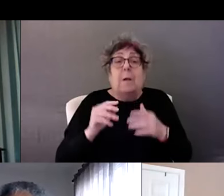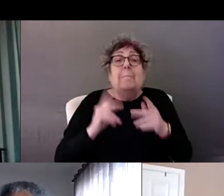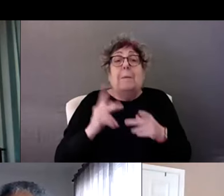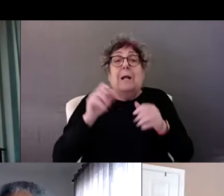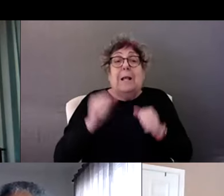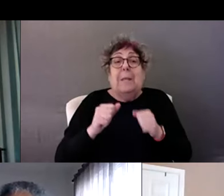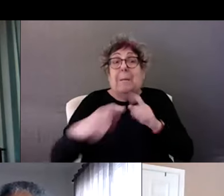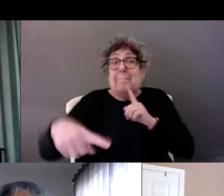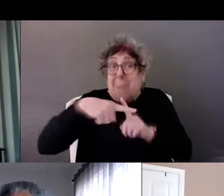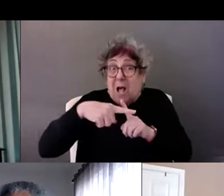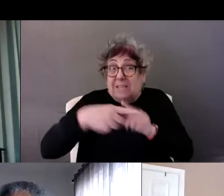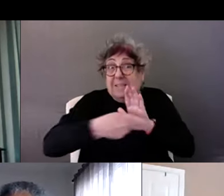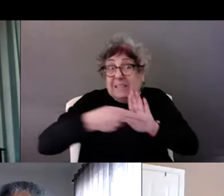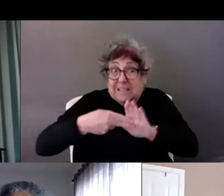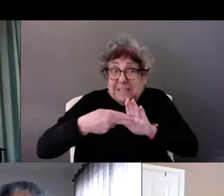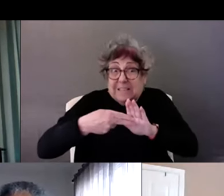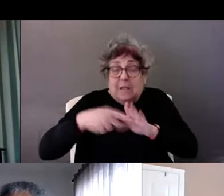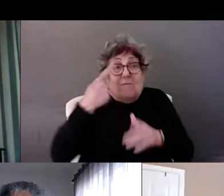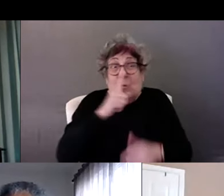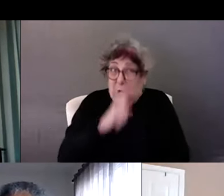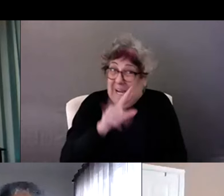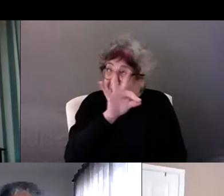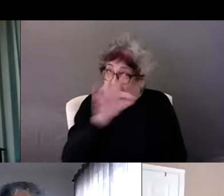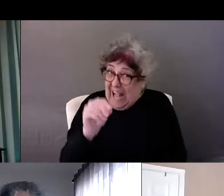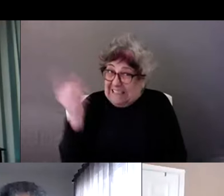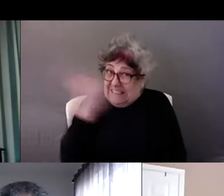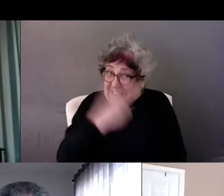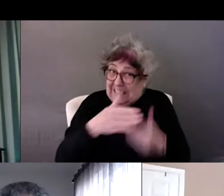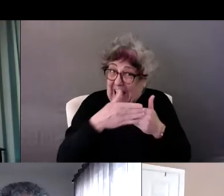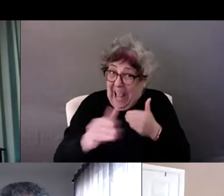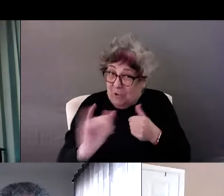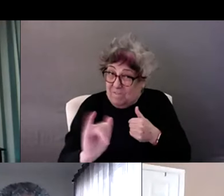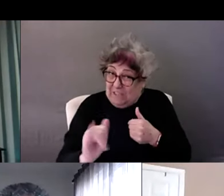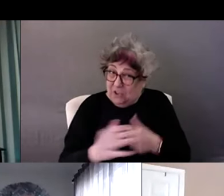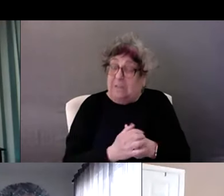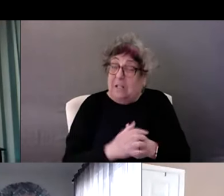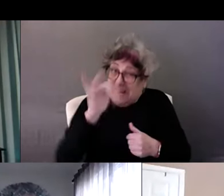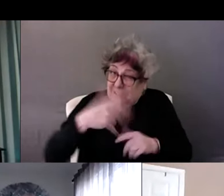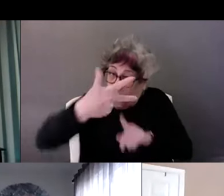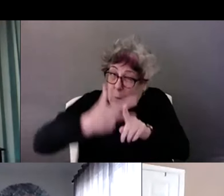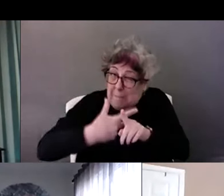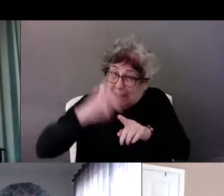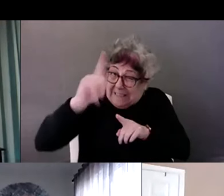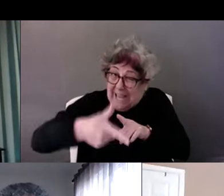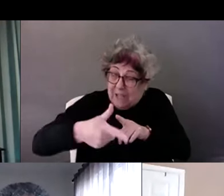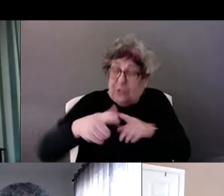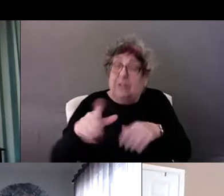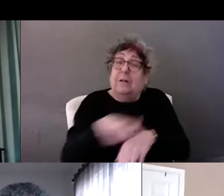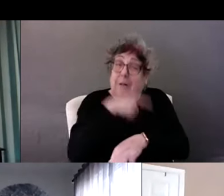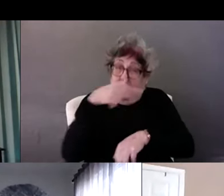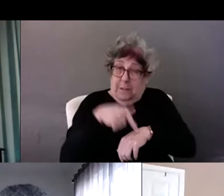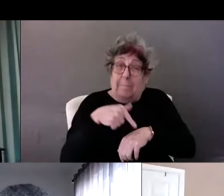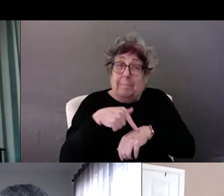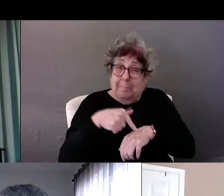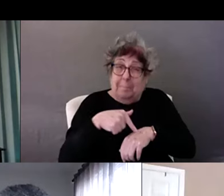test for really 90 days after infection. So that's 3 months. So that's a long time to be, if they go in and